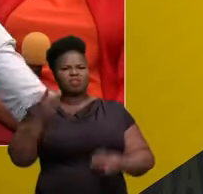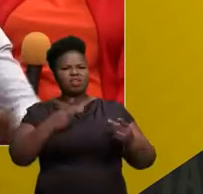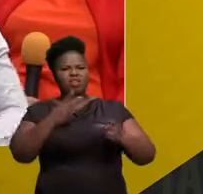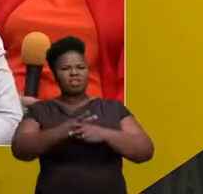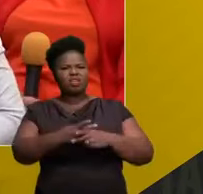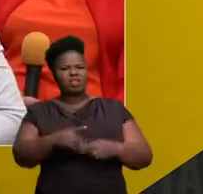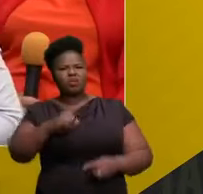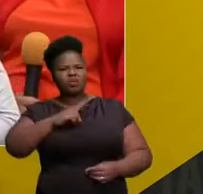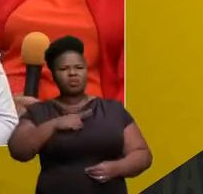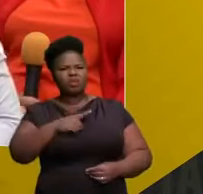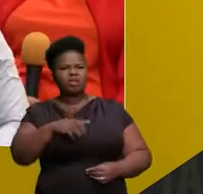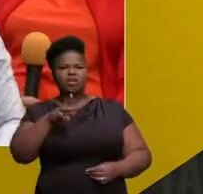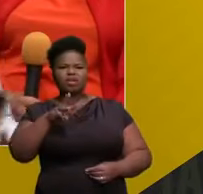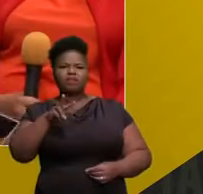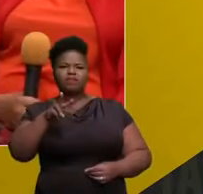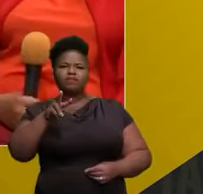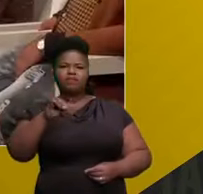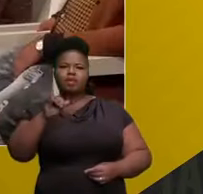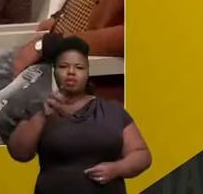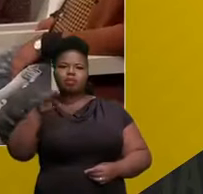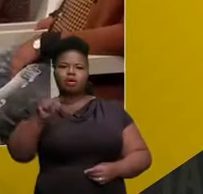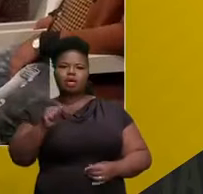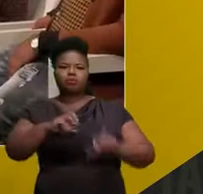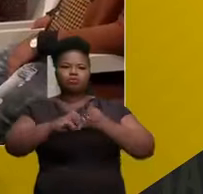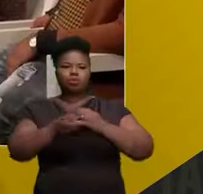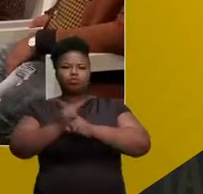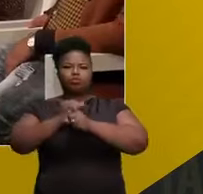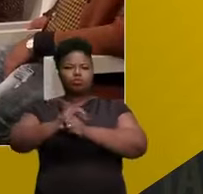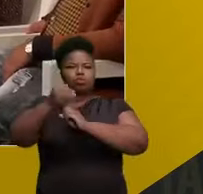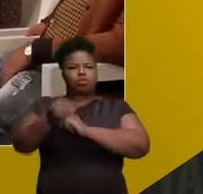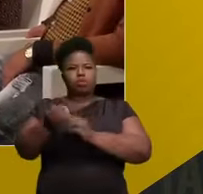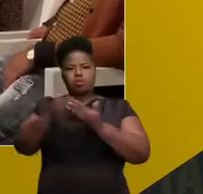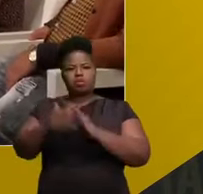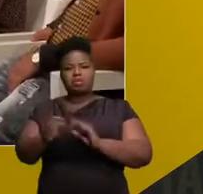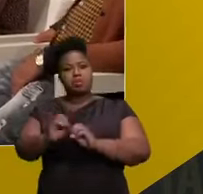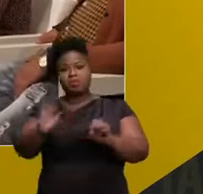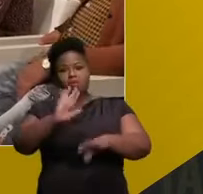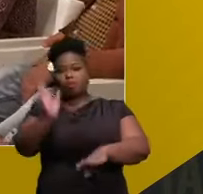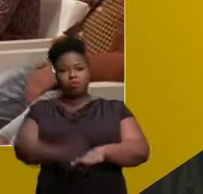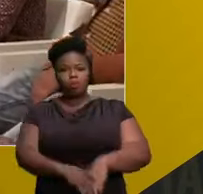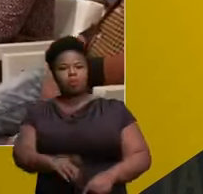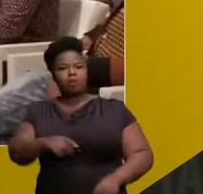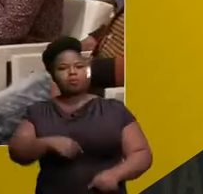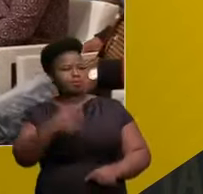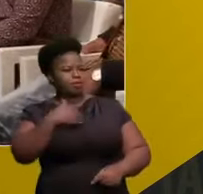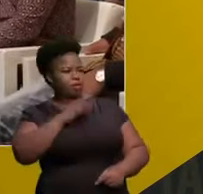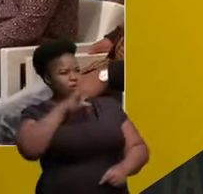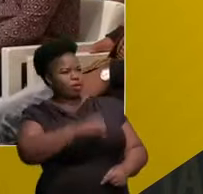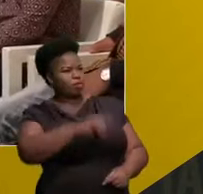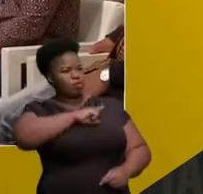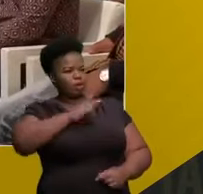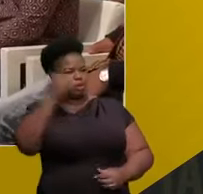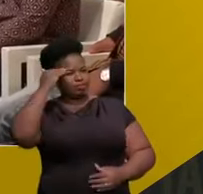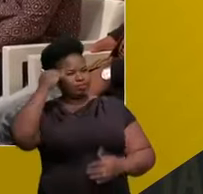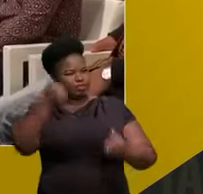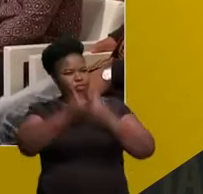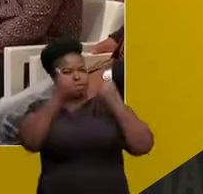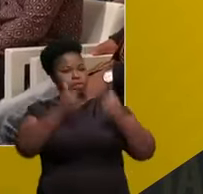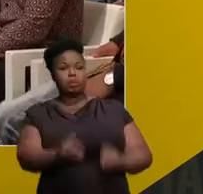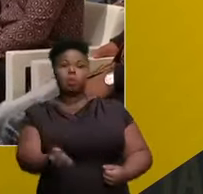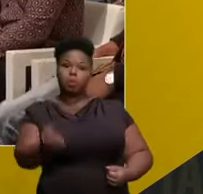Angisayizwa ivimba manje uqhubeka. But also nakhona ngize ngibuza kancane siswami, because the psychological challenges of ukubanjwa inkunzi are